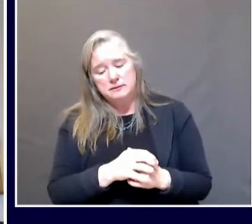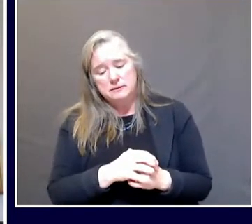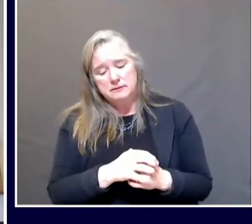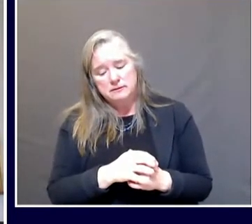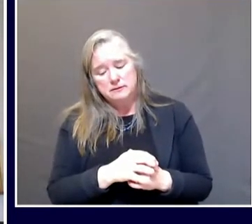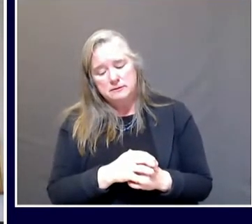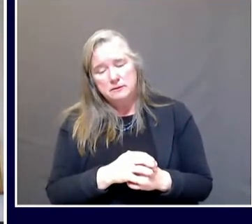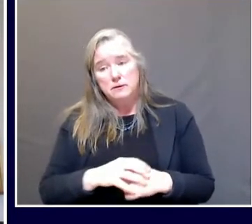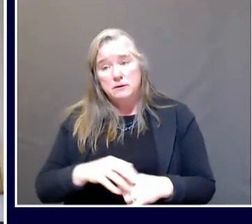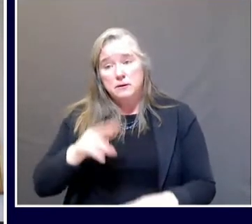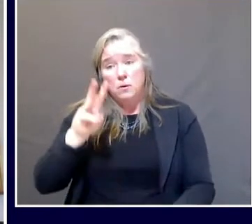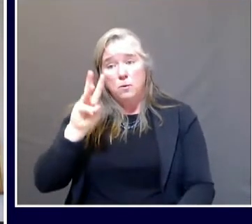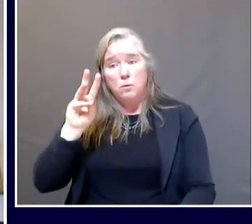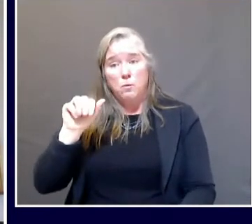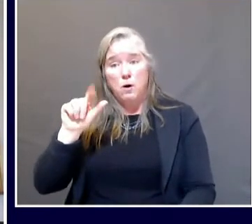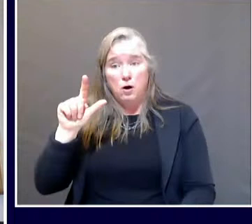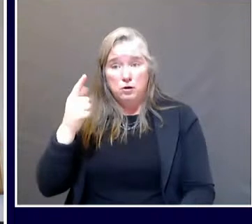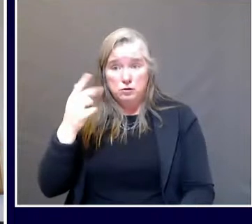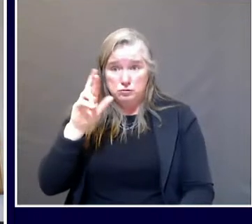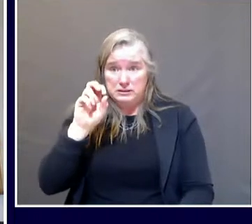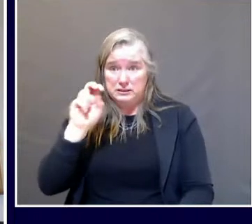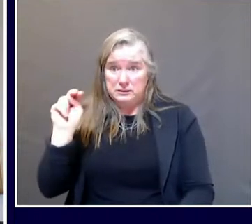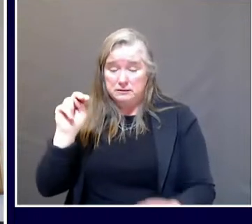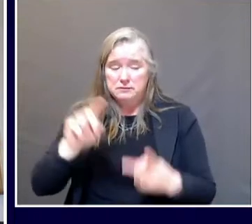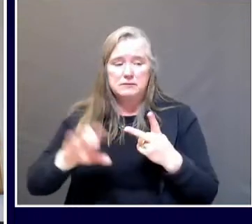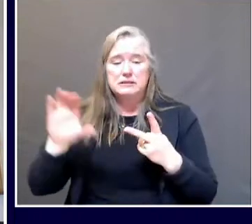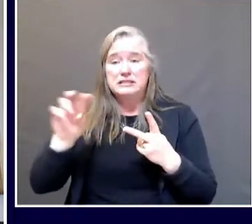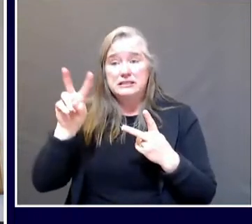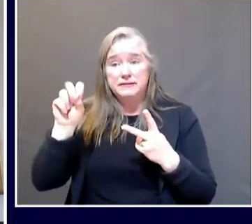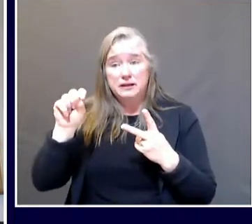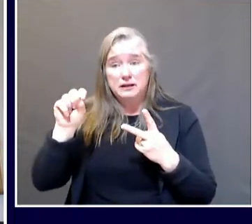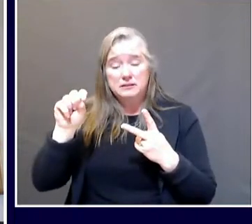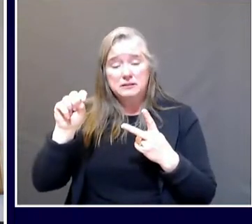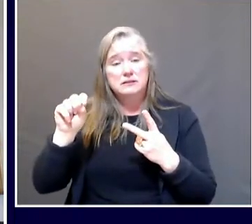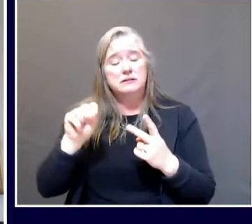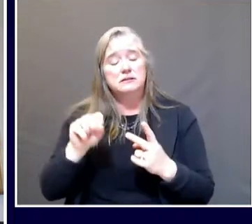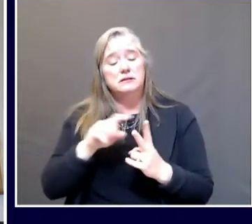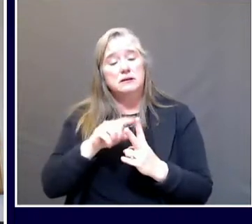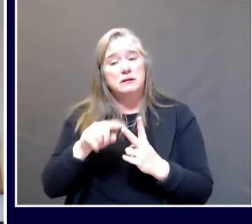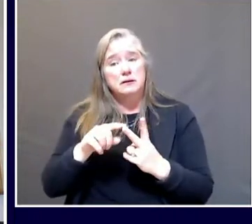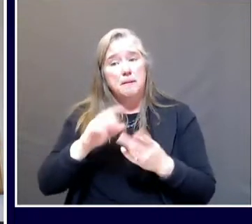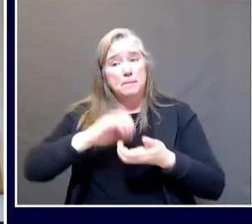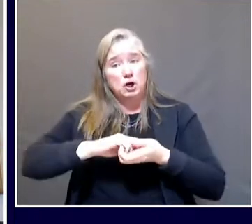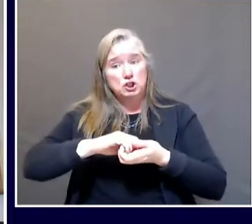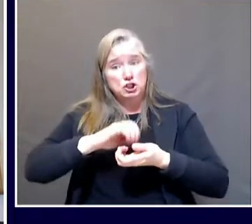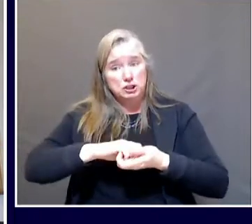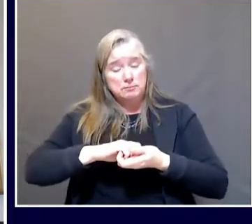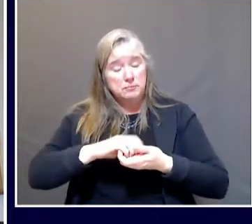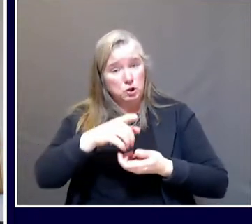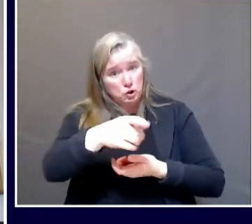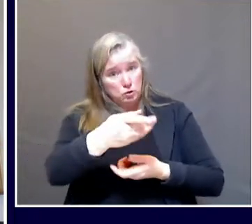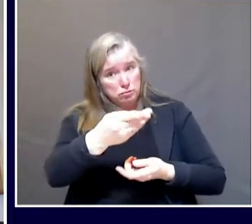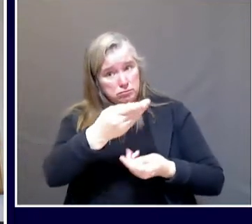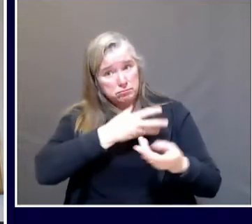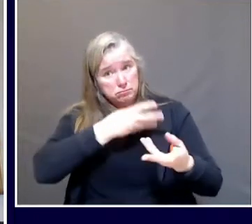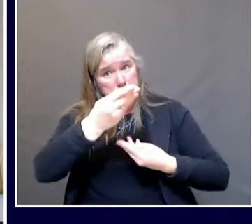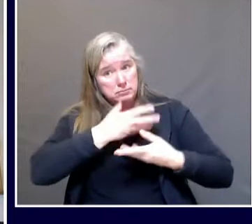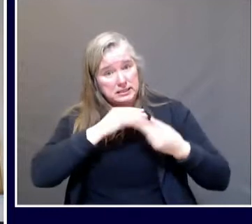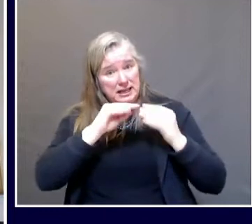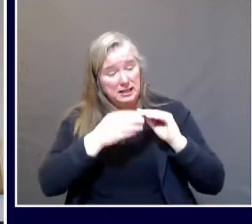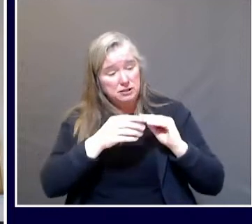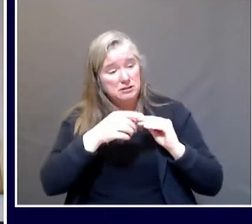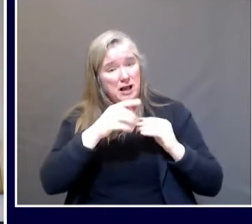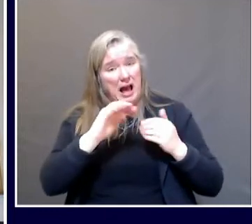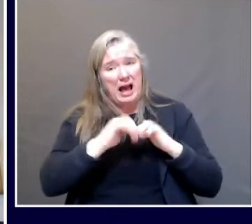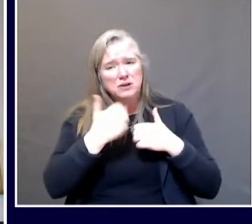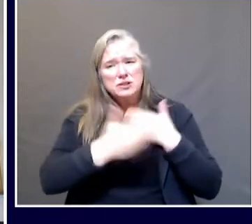of Walgreens and CVS at vaccinating nursing homes. Are you getting a lot of data about how they're doing, percent of